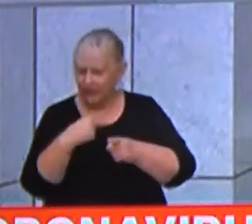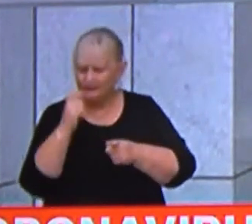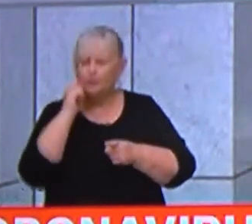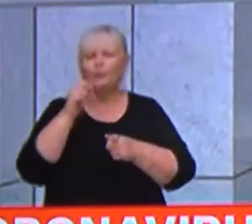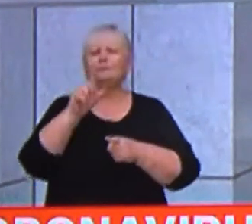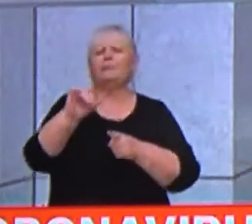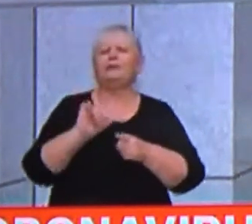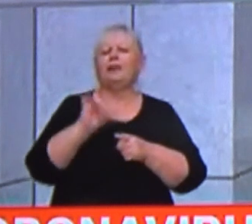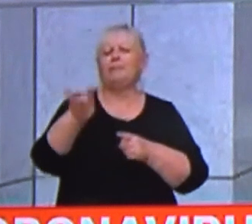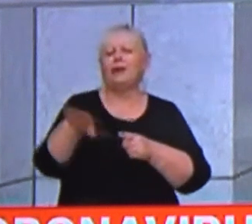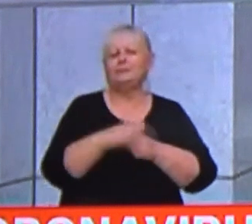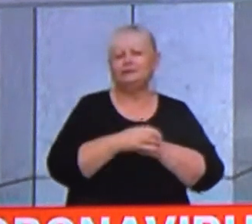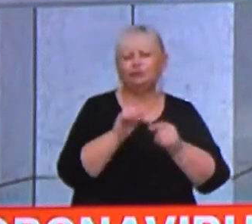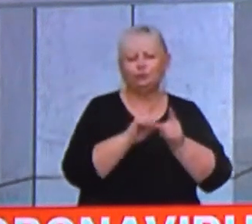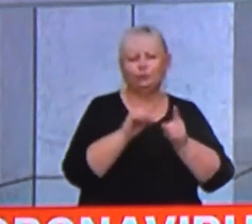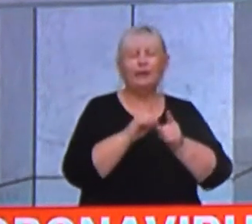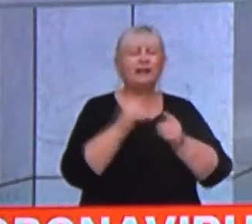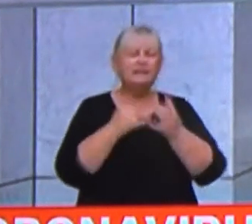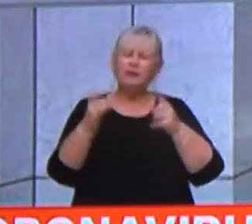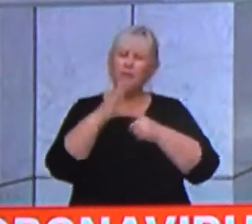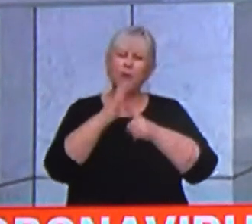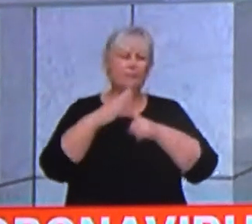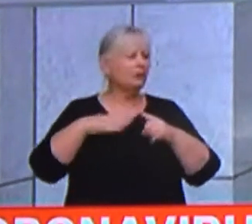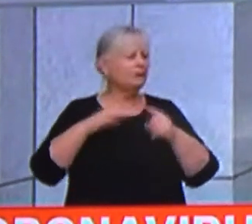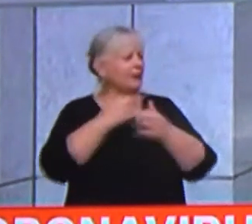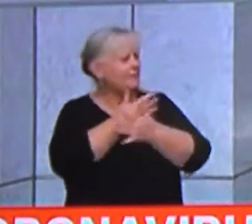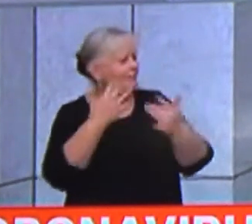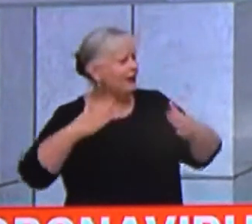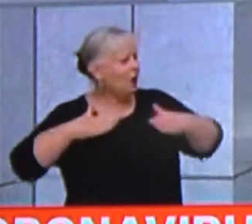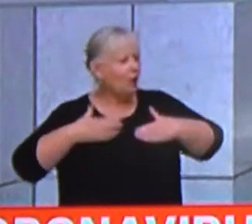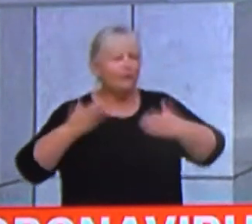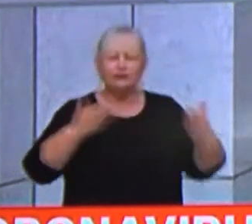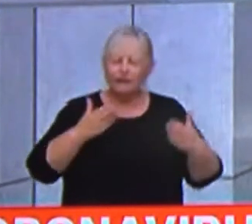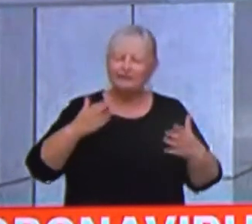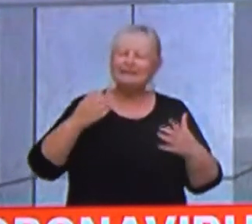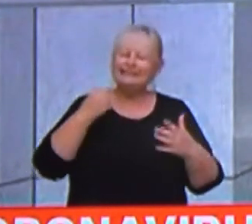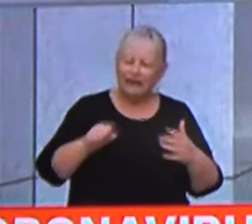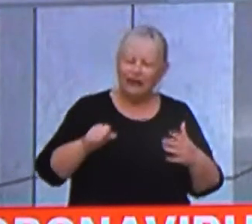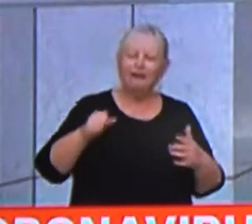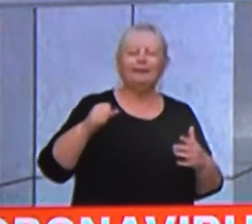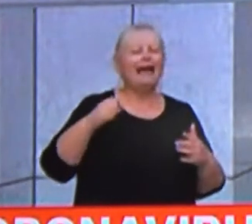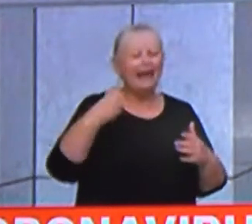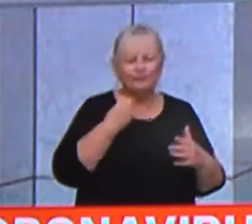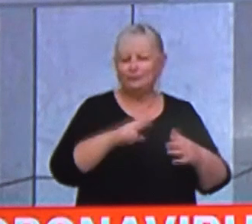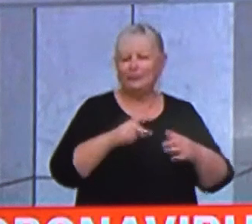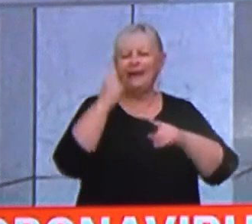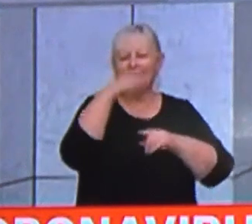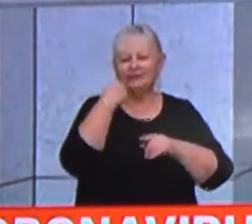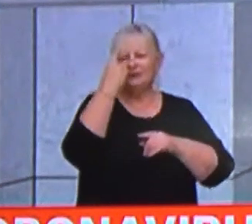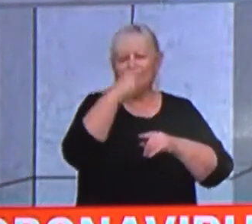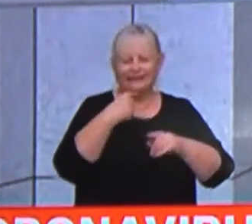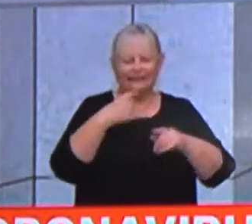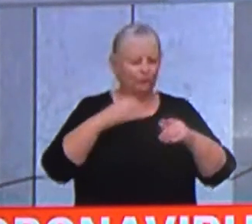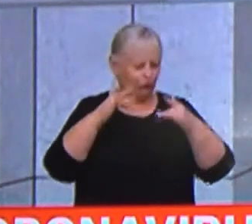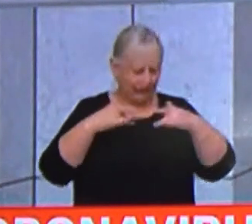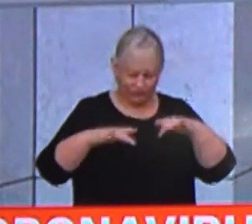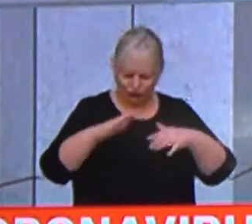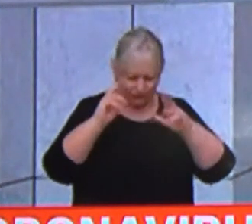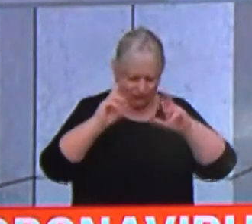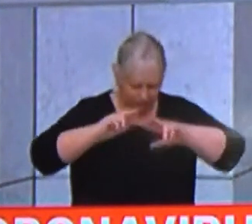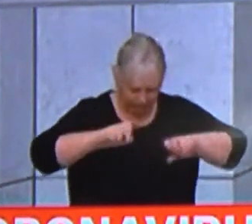particular, it's $74 million directly, but we believe about $300 million when you take into account the